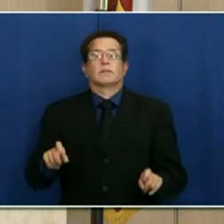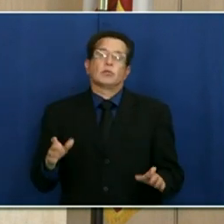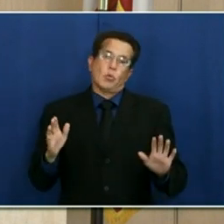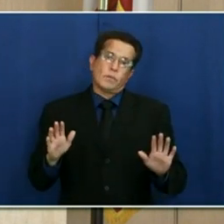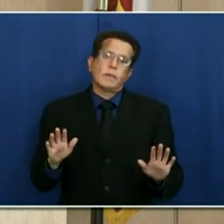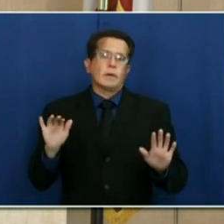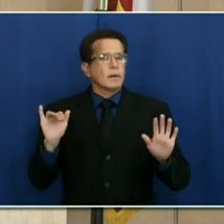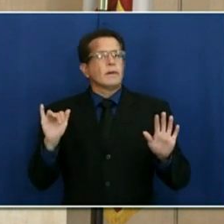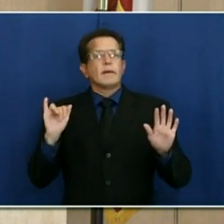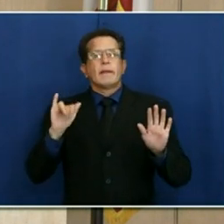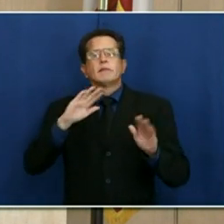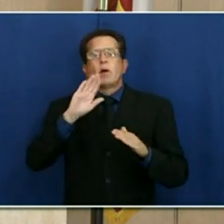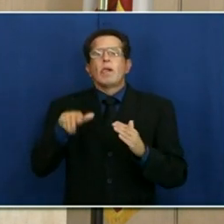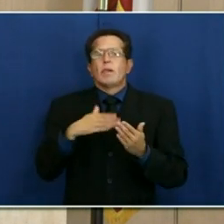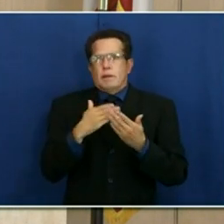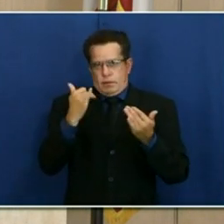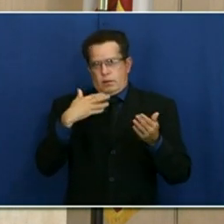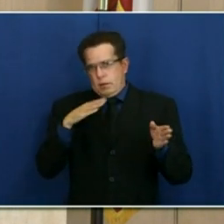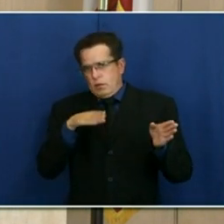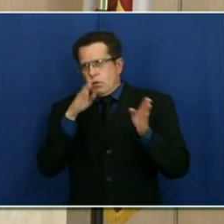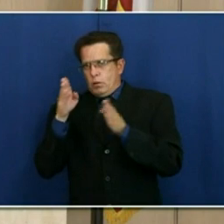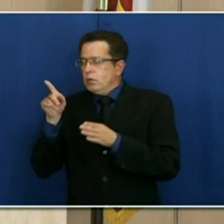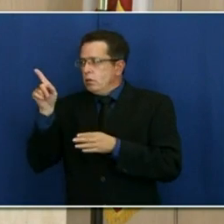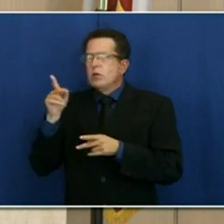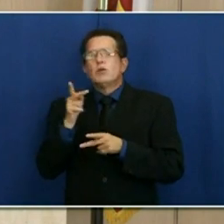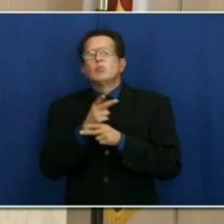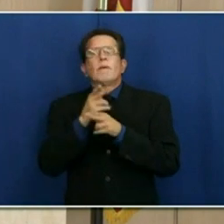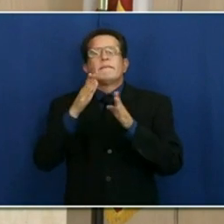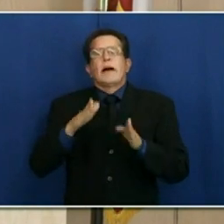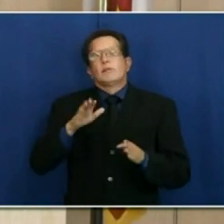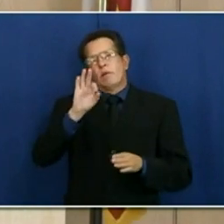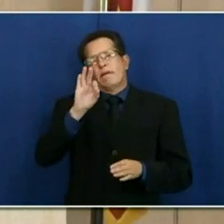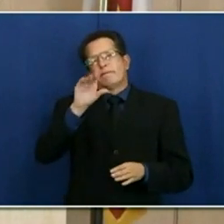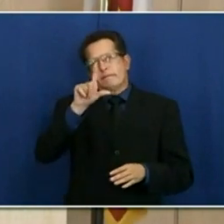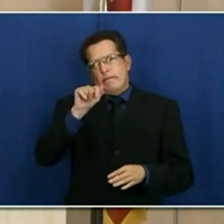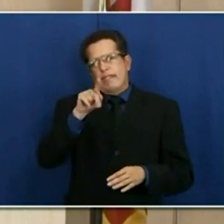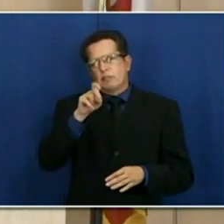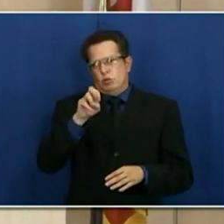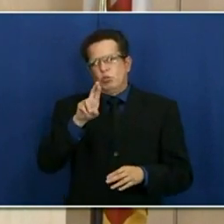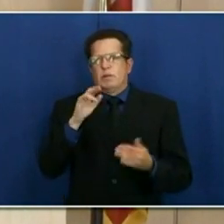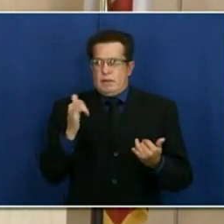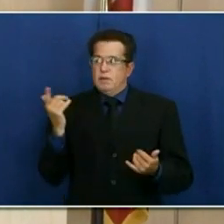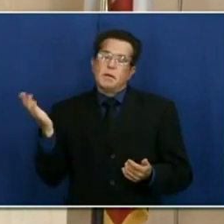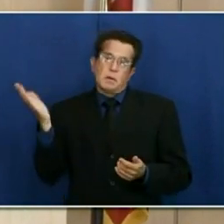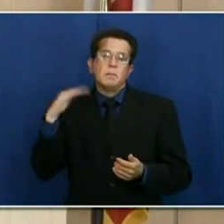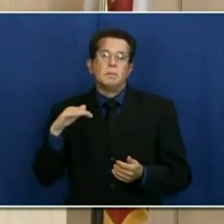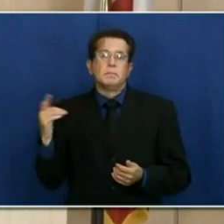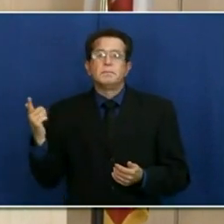will turn it back over to Supervisor Fletcher. Thank you.